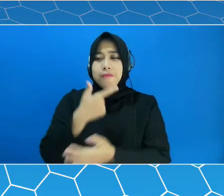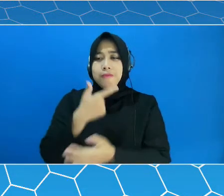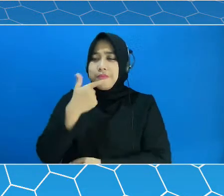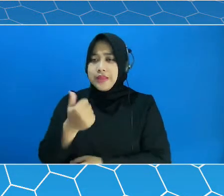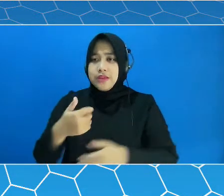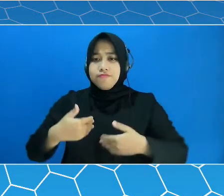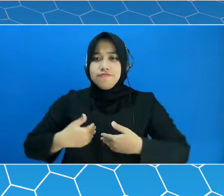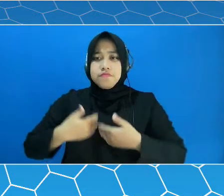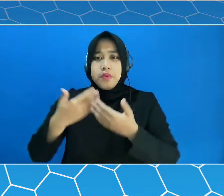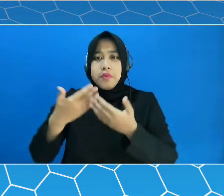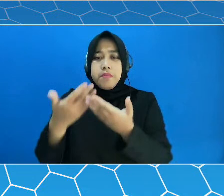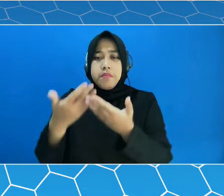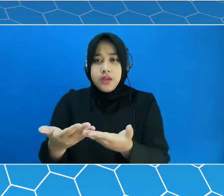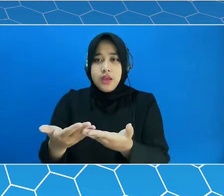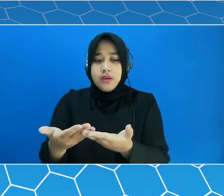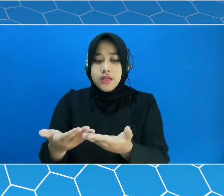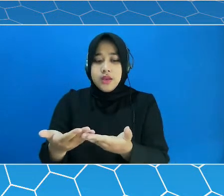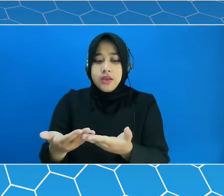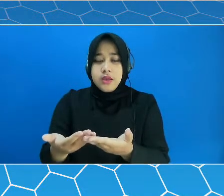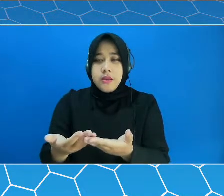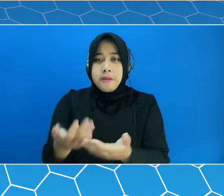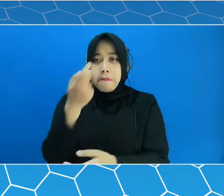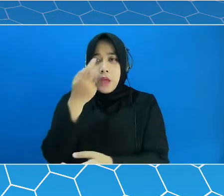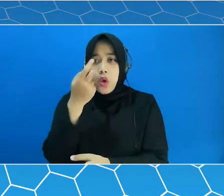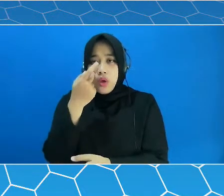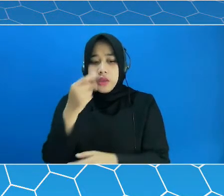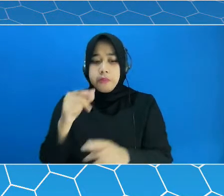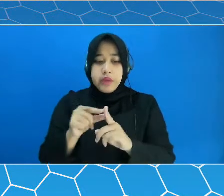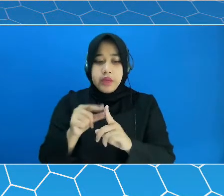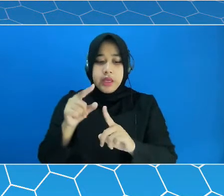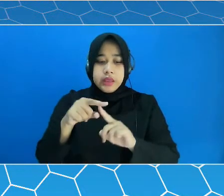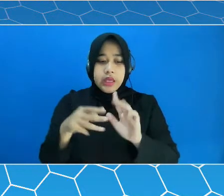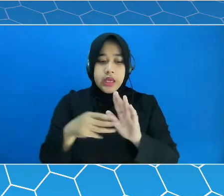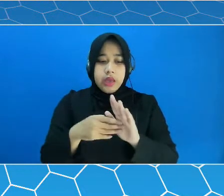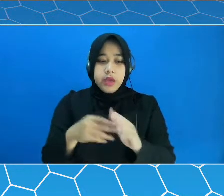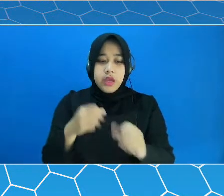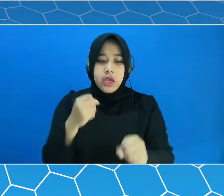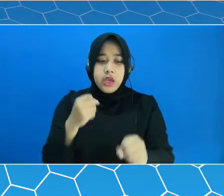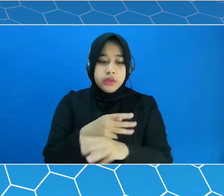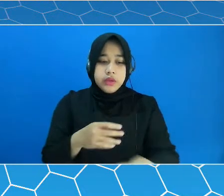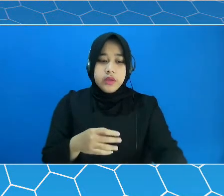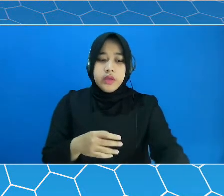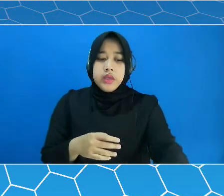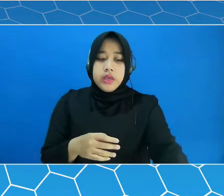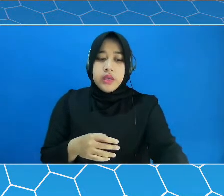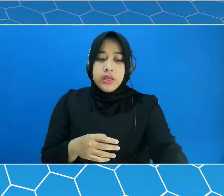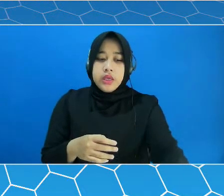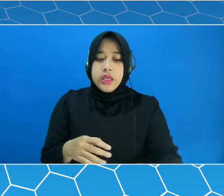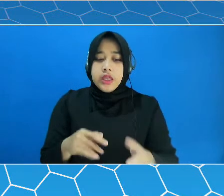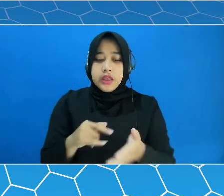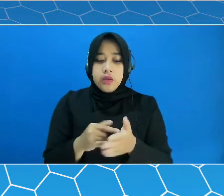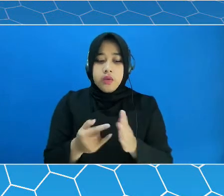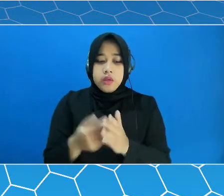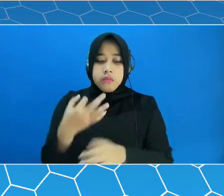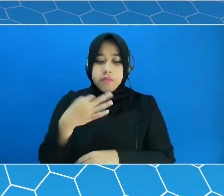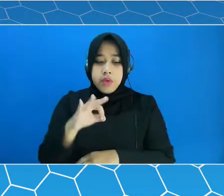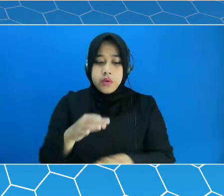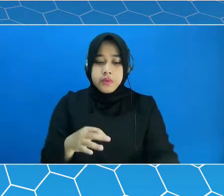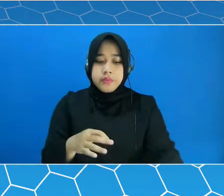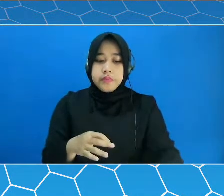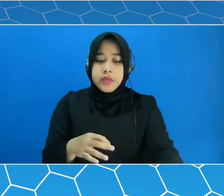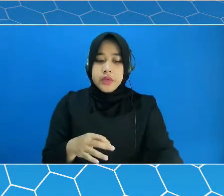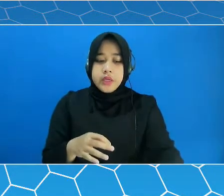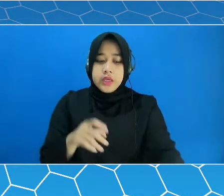prevention. And I do agree the utilization of new technologies and multimedia for effective delivery of care, especially on